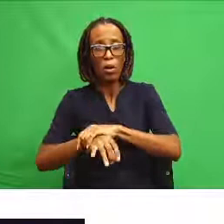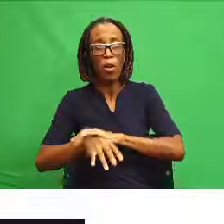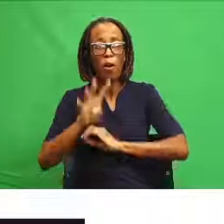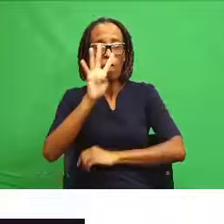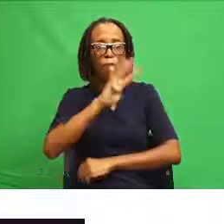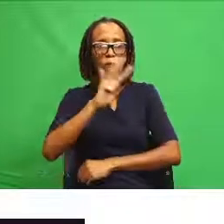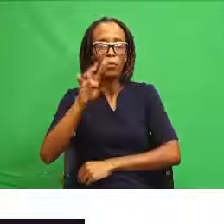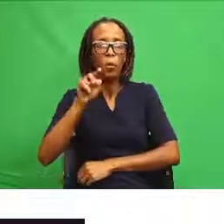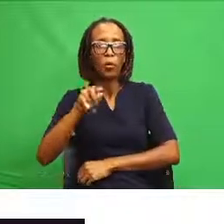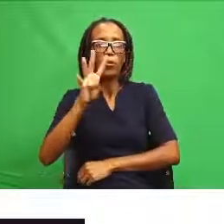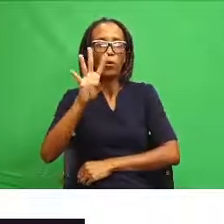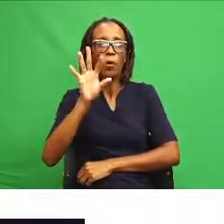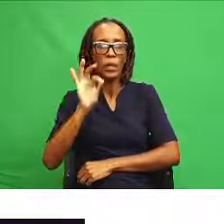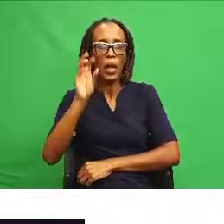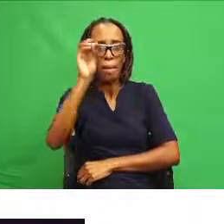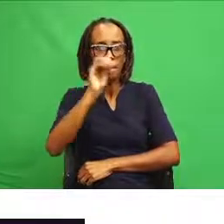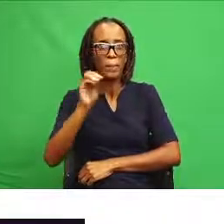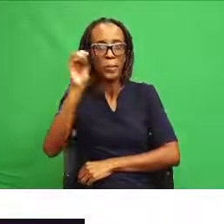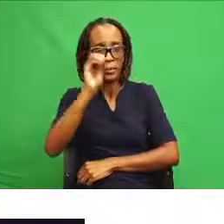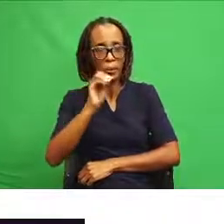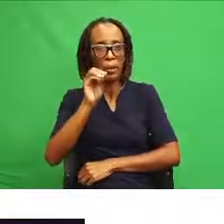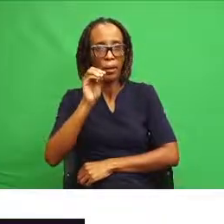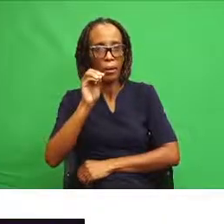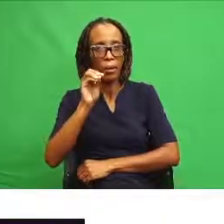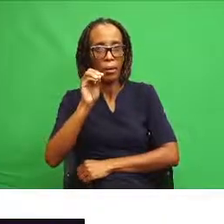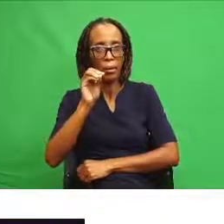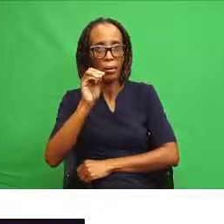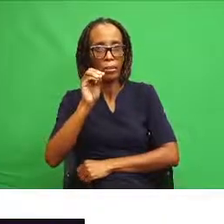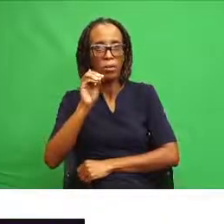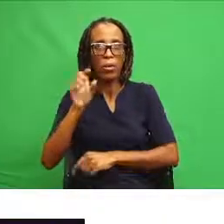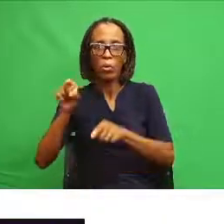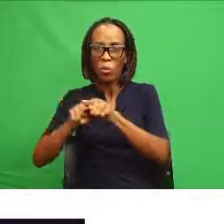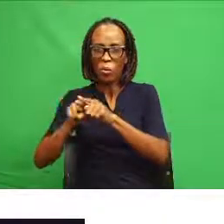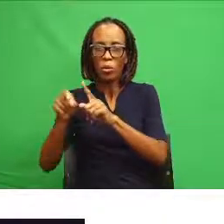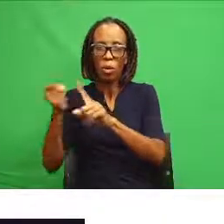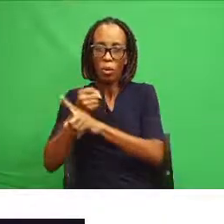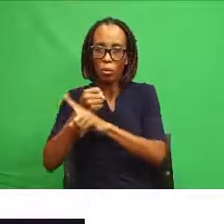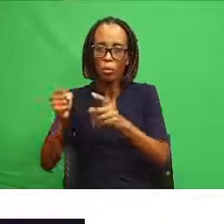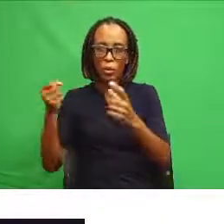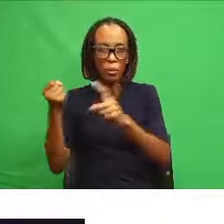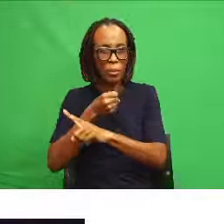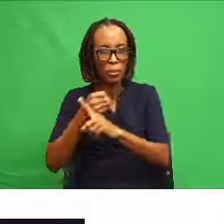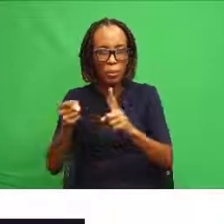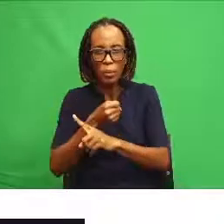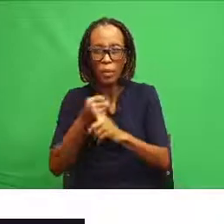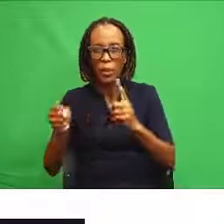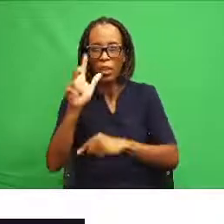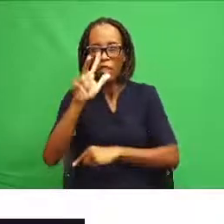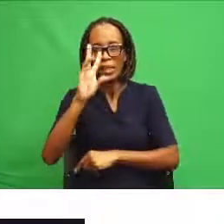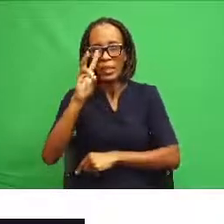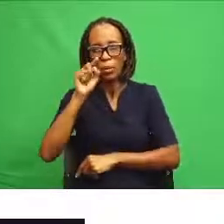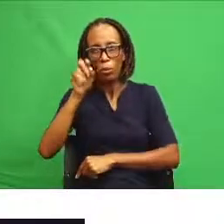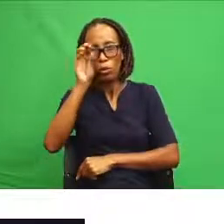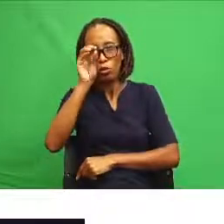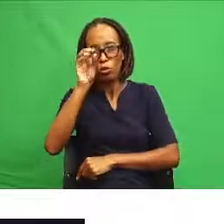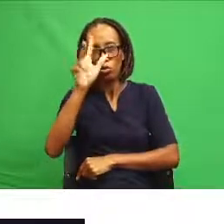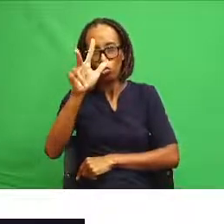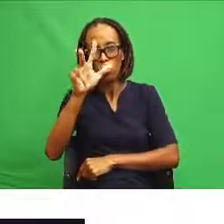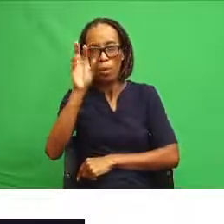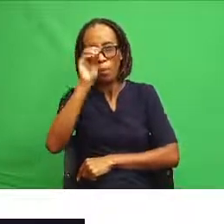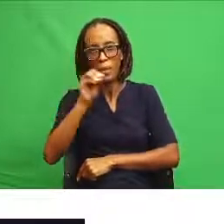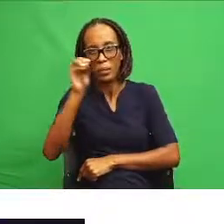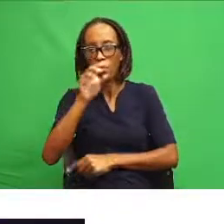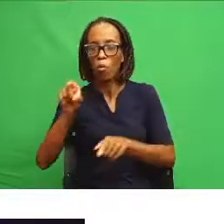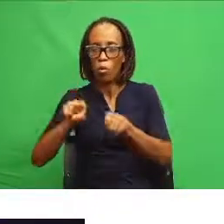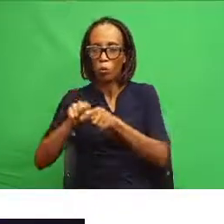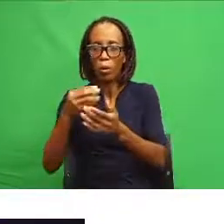44.49%, and that was the most prevalent, followed by physical abuse, 36.3%, and financial